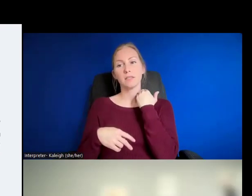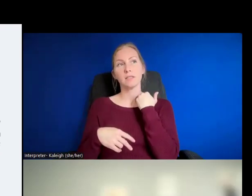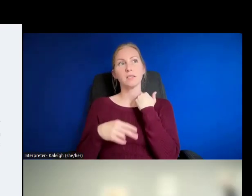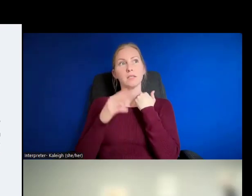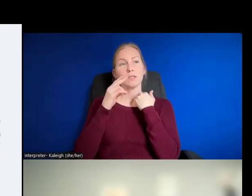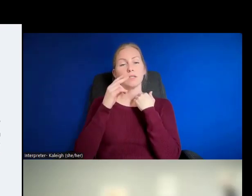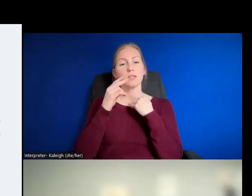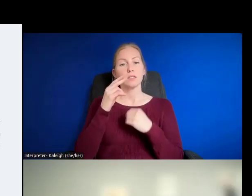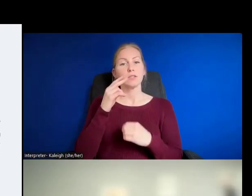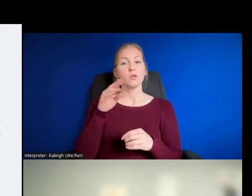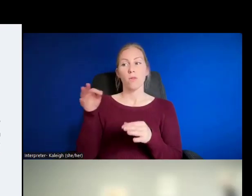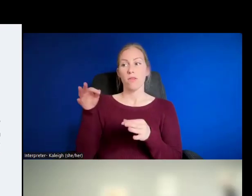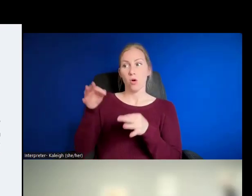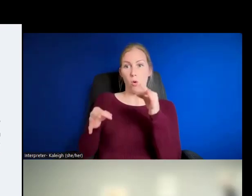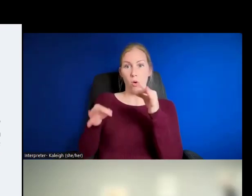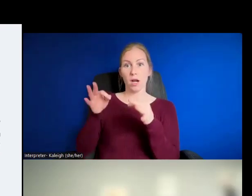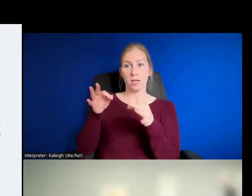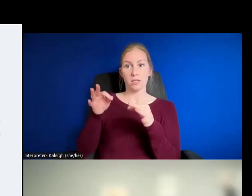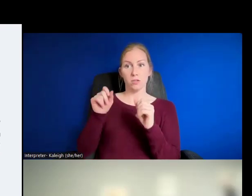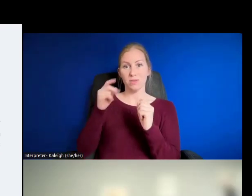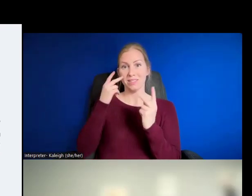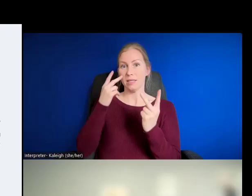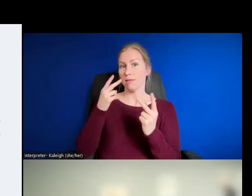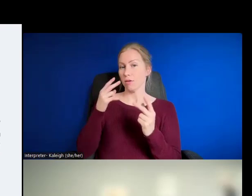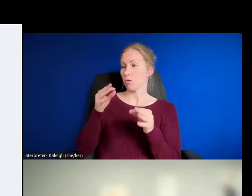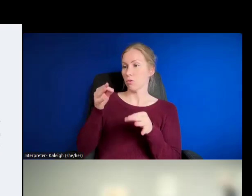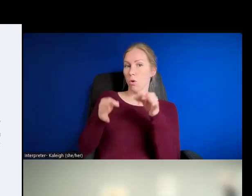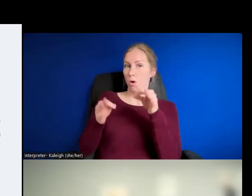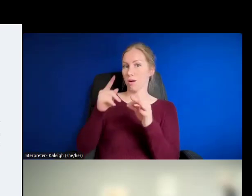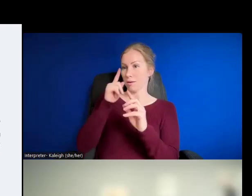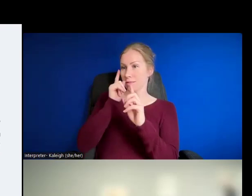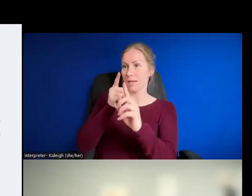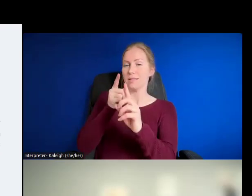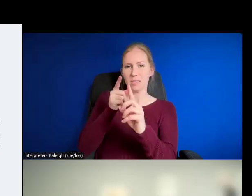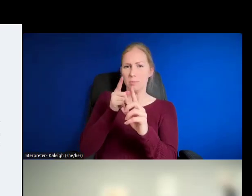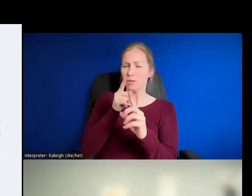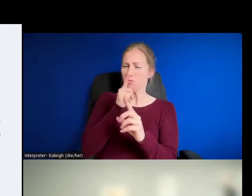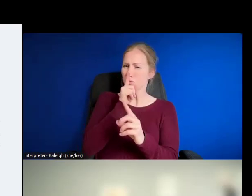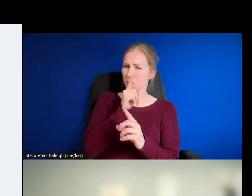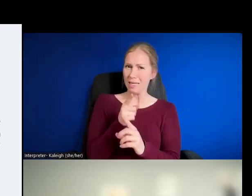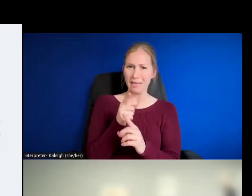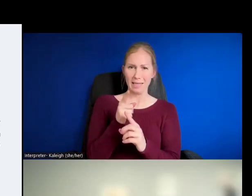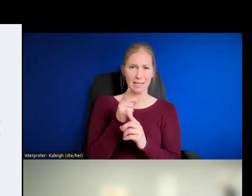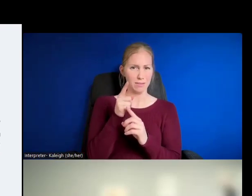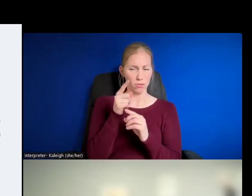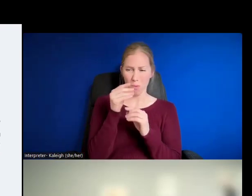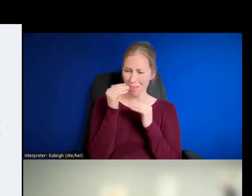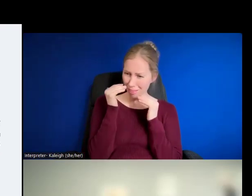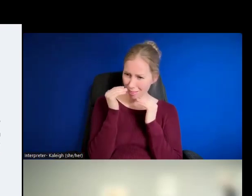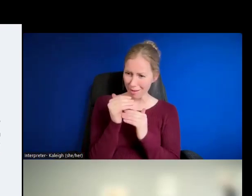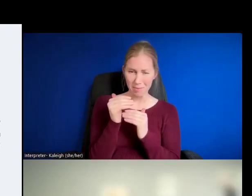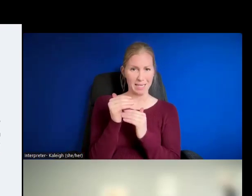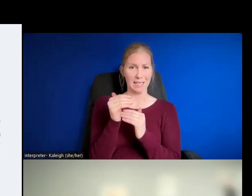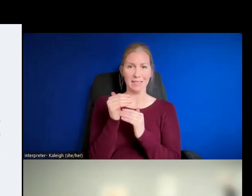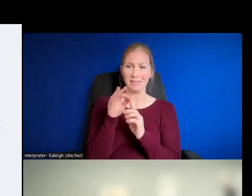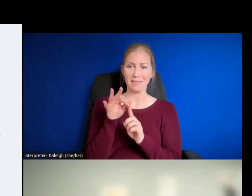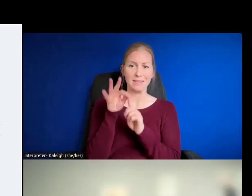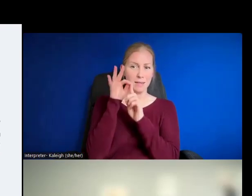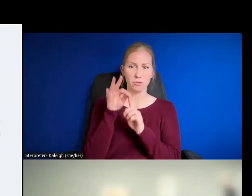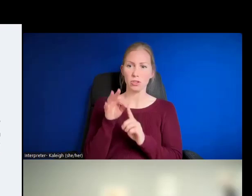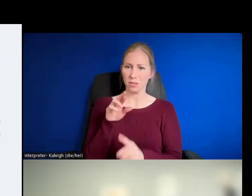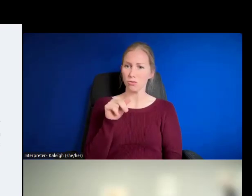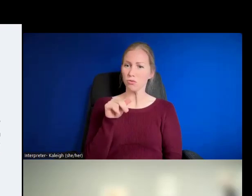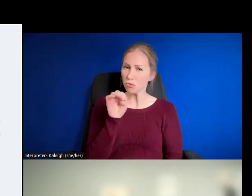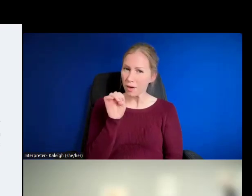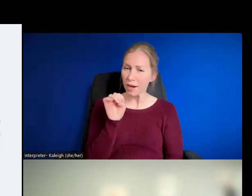the court intended this to be an incredibly limited exception because, of course,